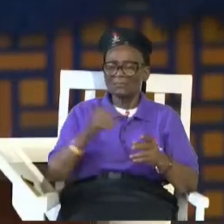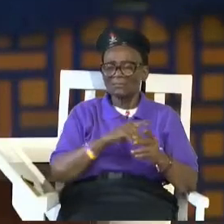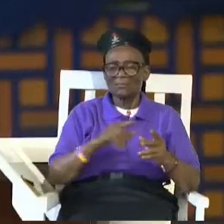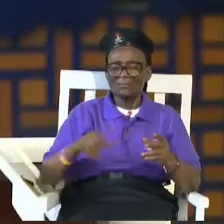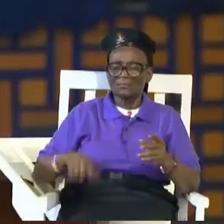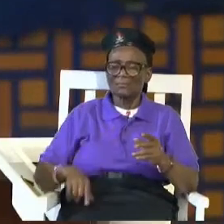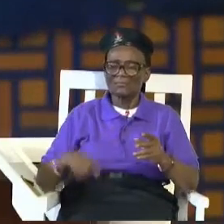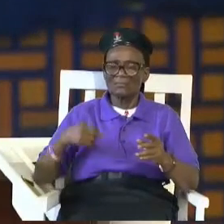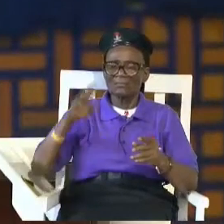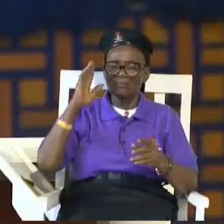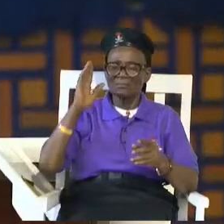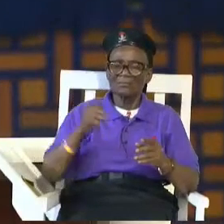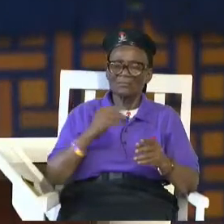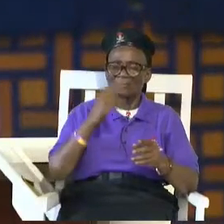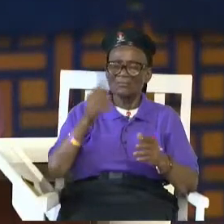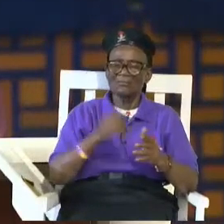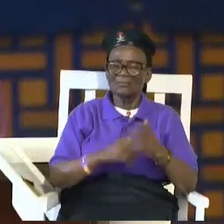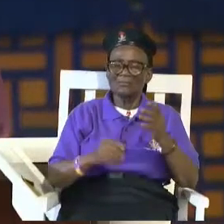And I'm sure